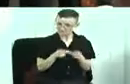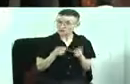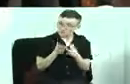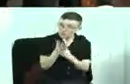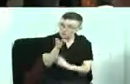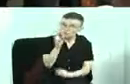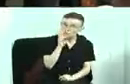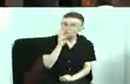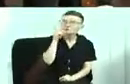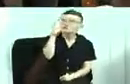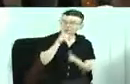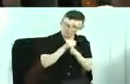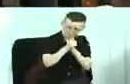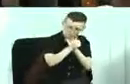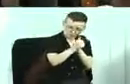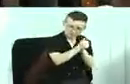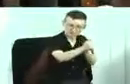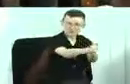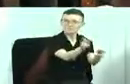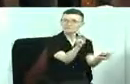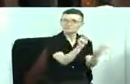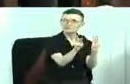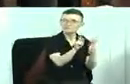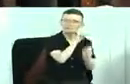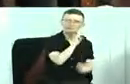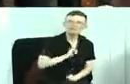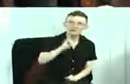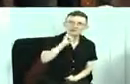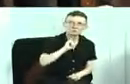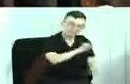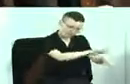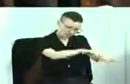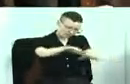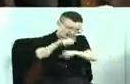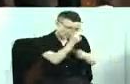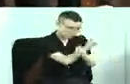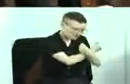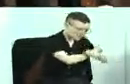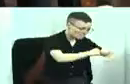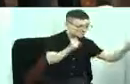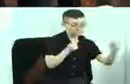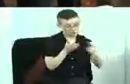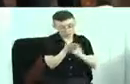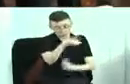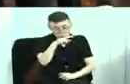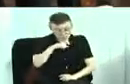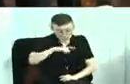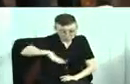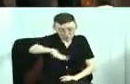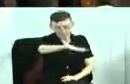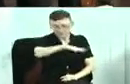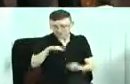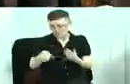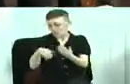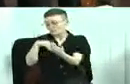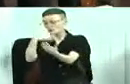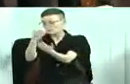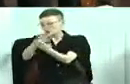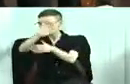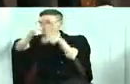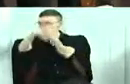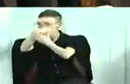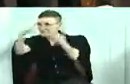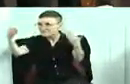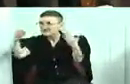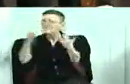waters that you led your people of Israel out of oppression and through the wilderness and on into the promised land. It is through